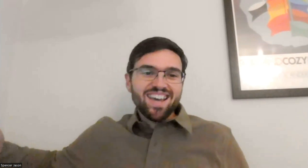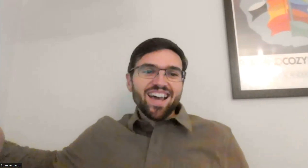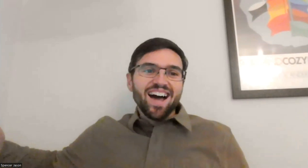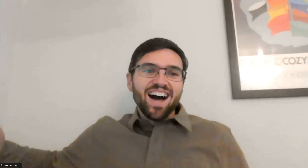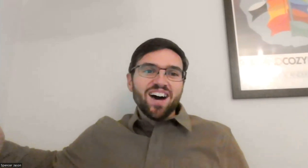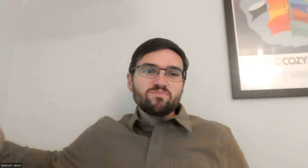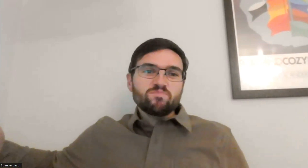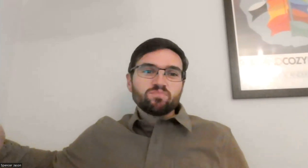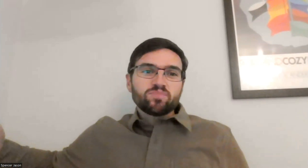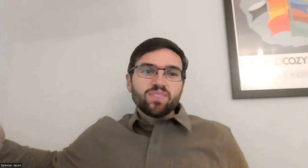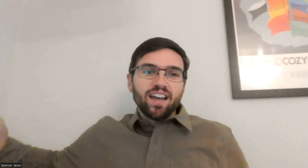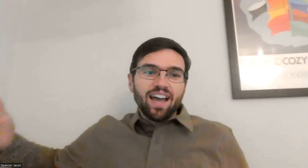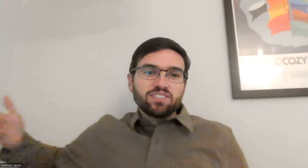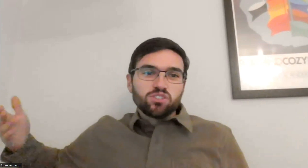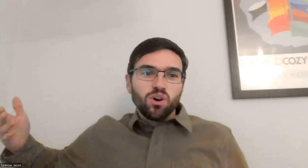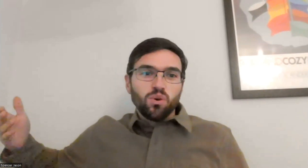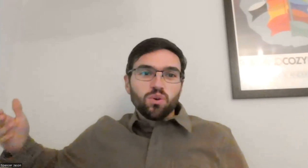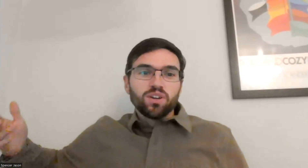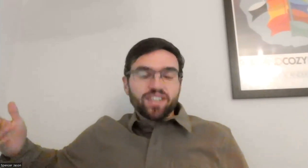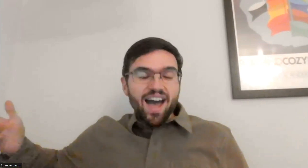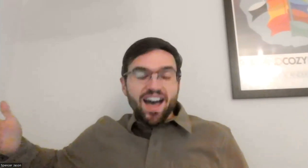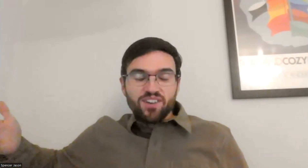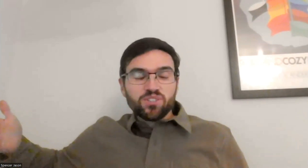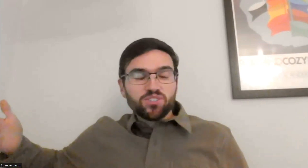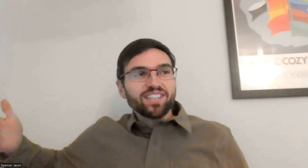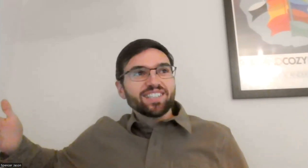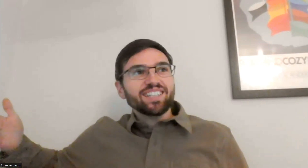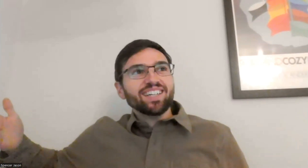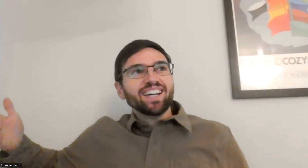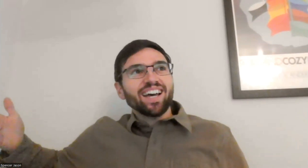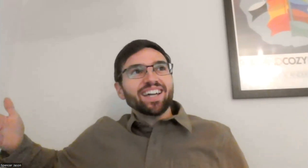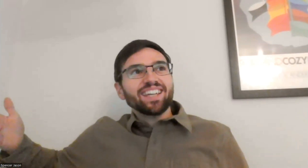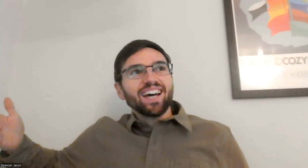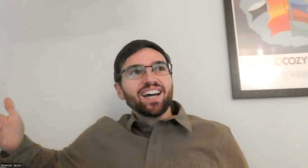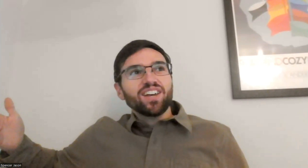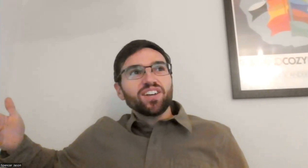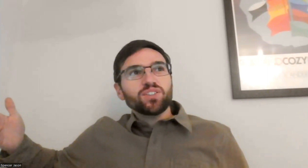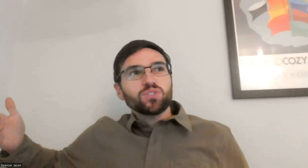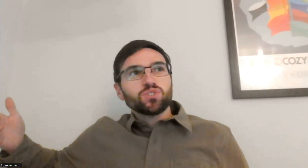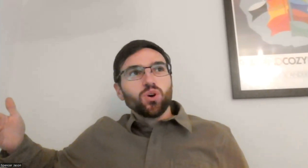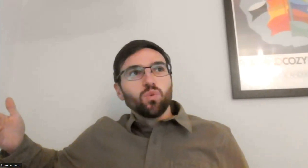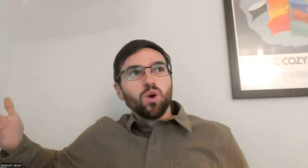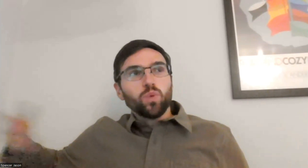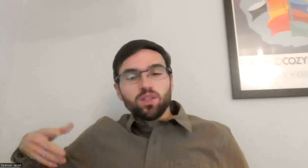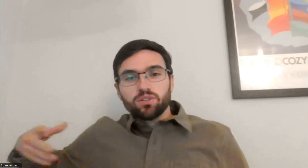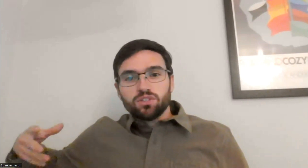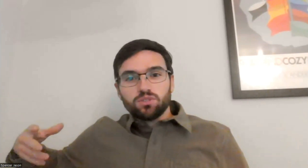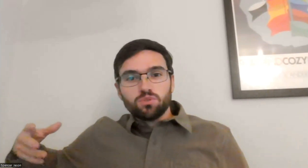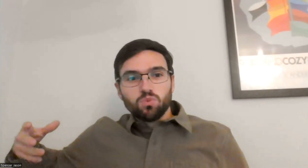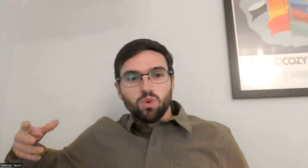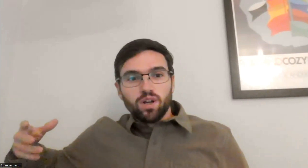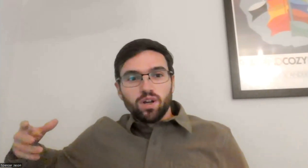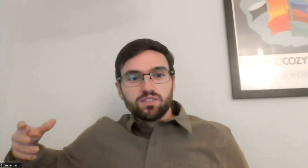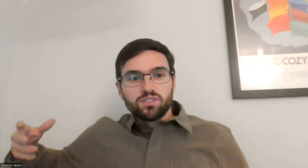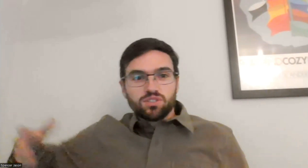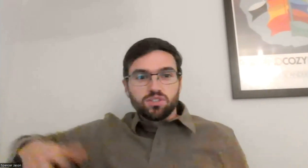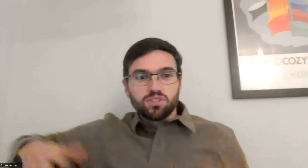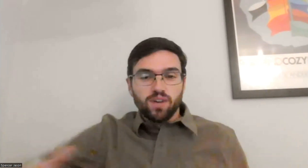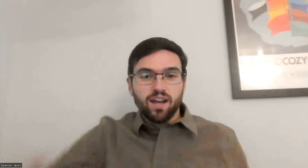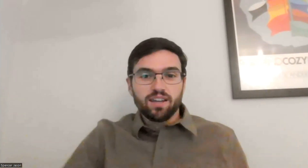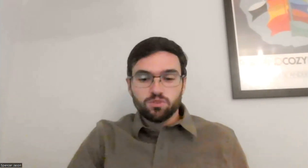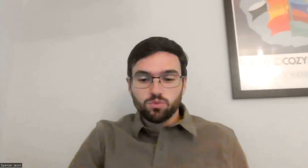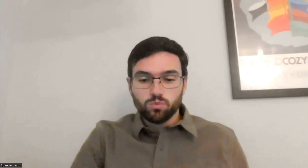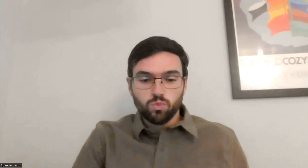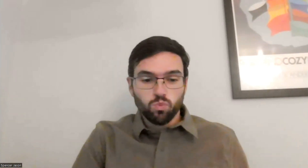accent. Um, and Wow. so yeah, it was crazy. And so what we learned to do was